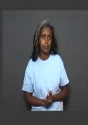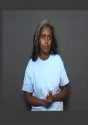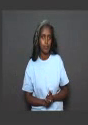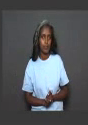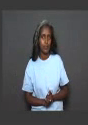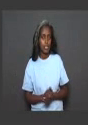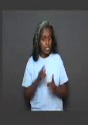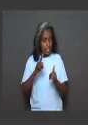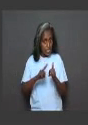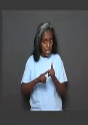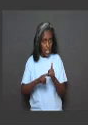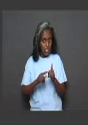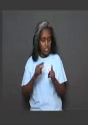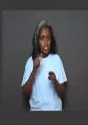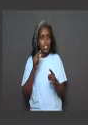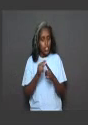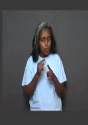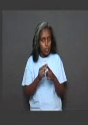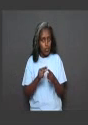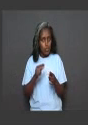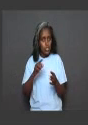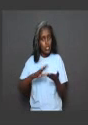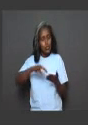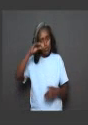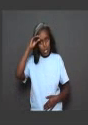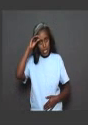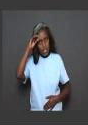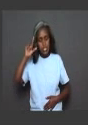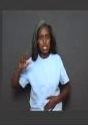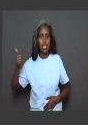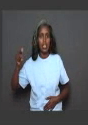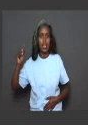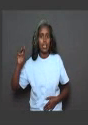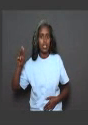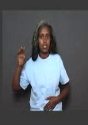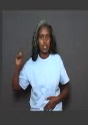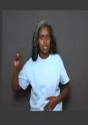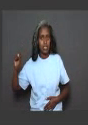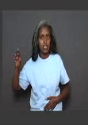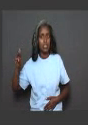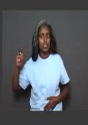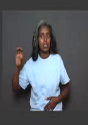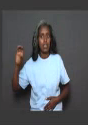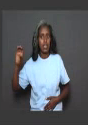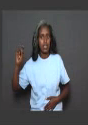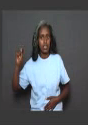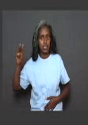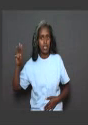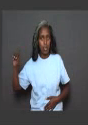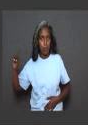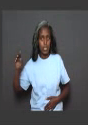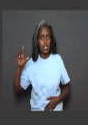The last terminology to learn is the Lattice Rectum. The